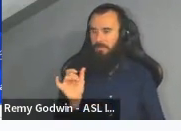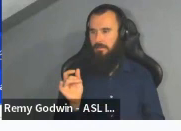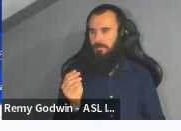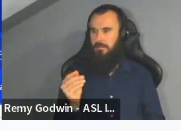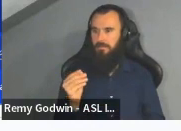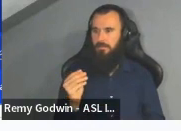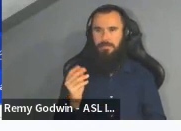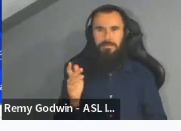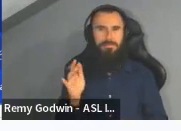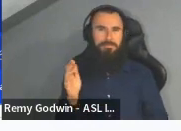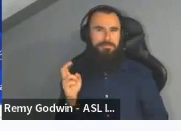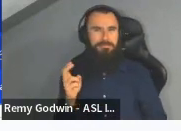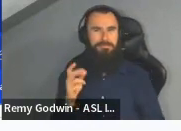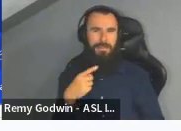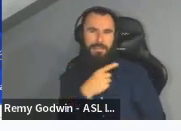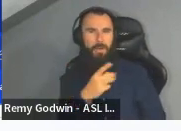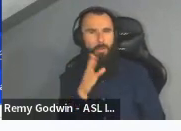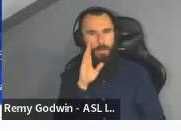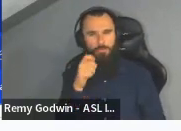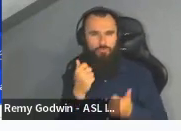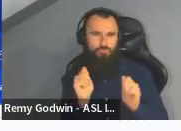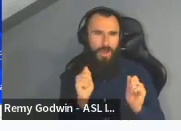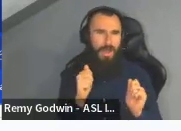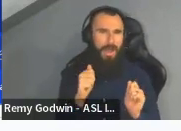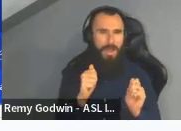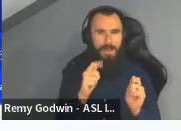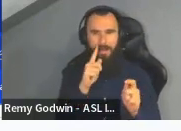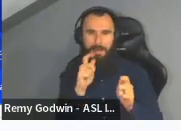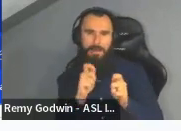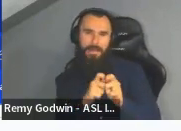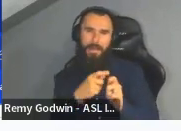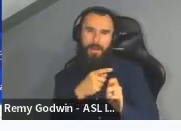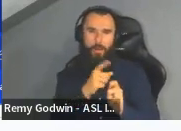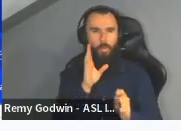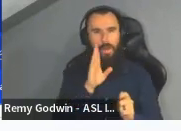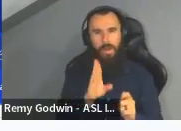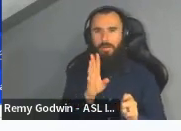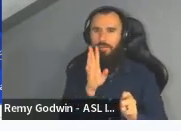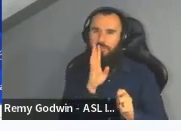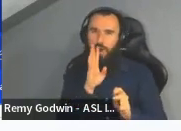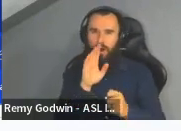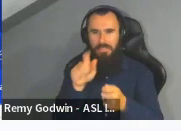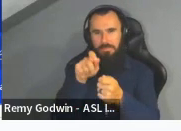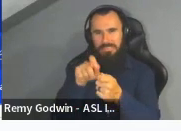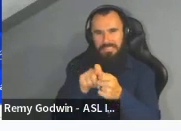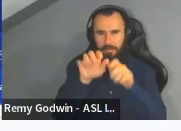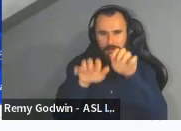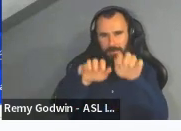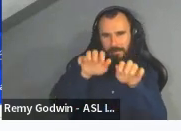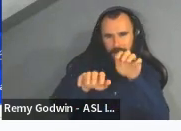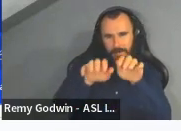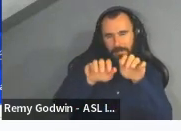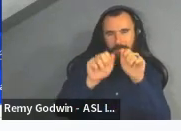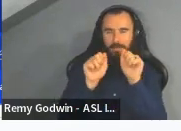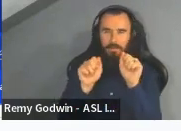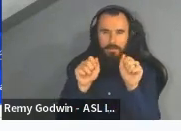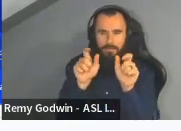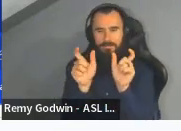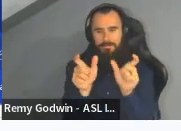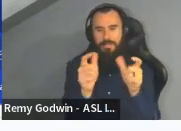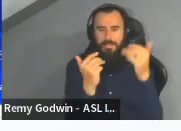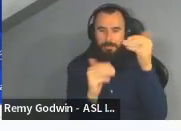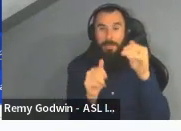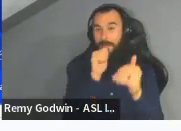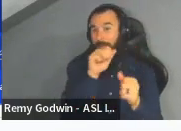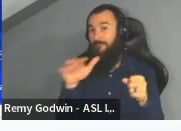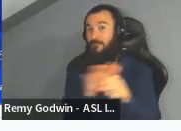a little tricky how they'll want to talk to you about certain things and only will not type about certain things. So rounding back with them in writing is definitely